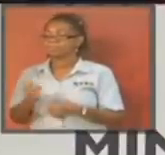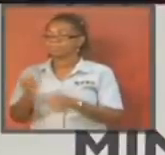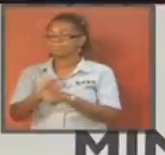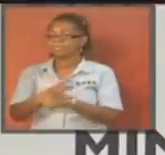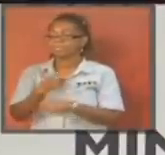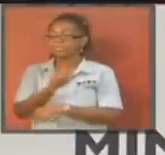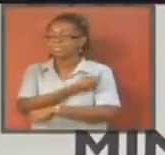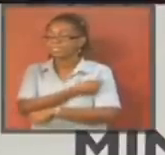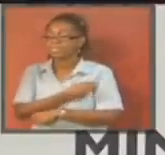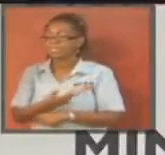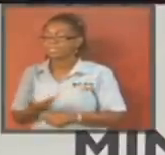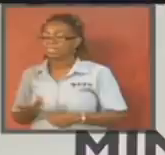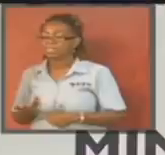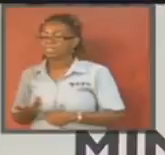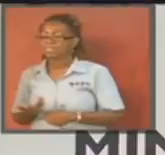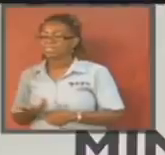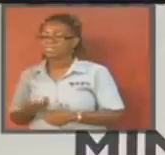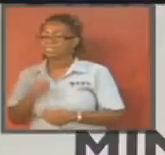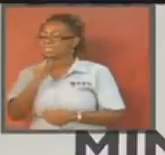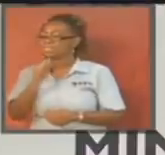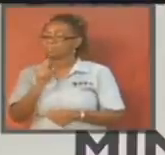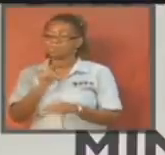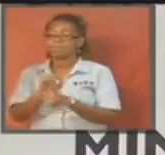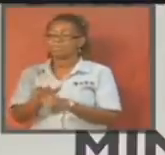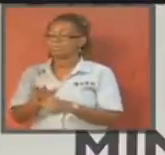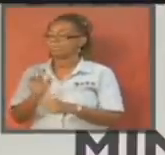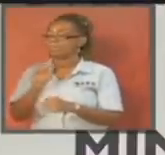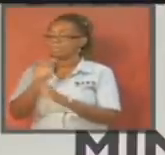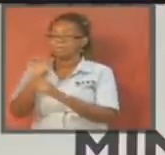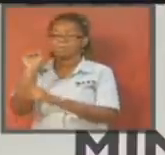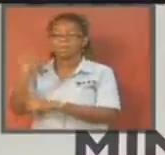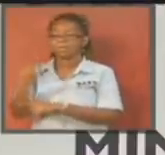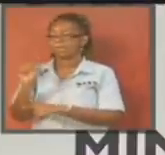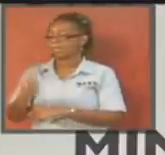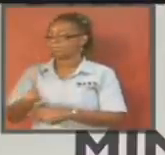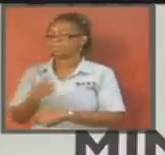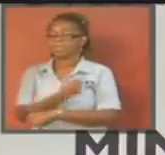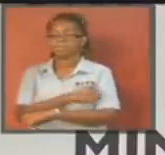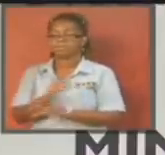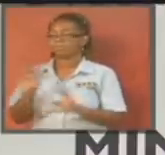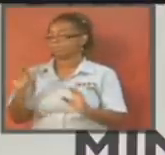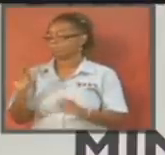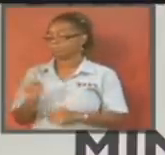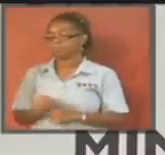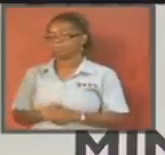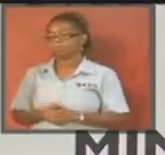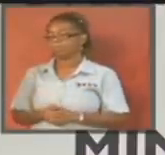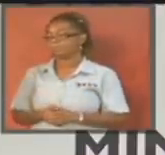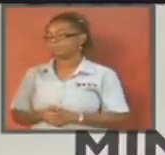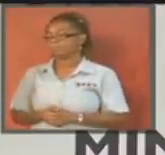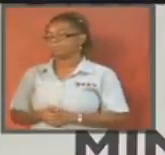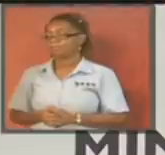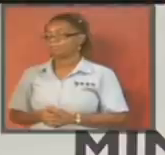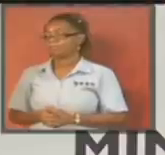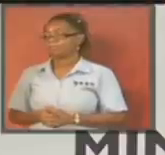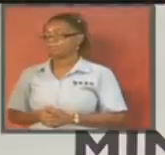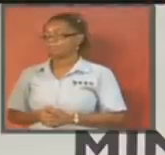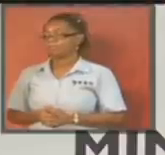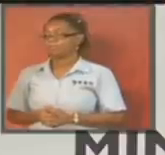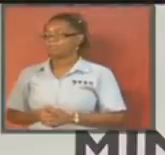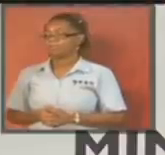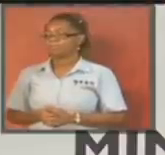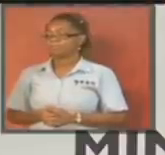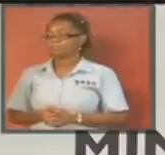is a voluntary process. So really it is voluntary at this point. So the matter of liability I don't think